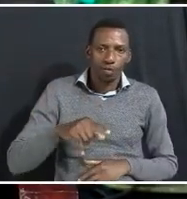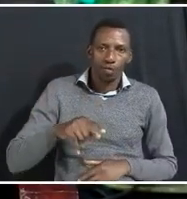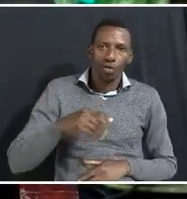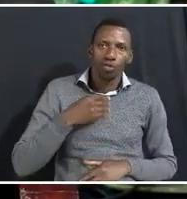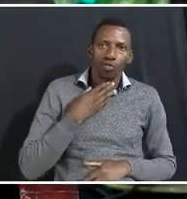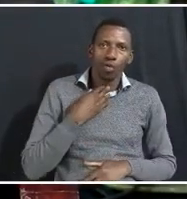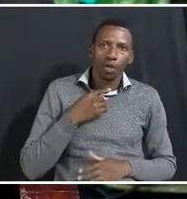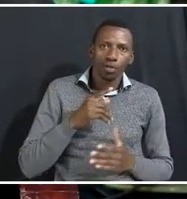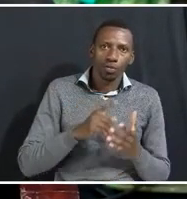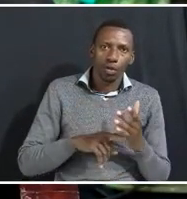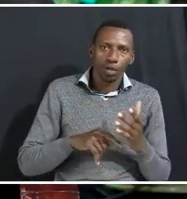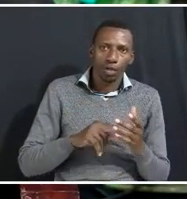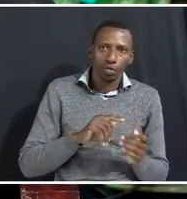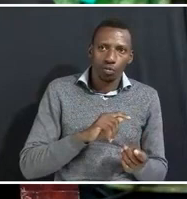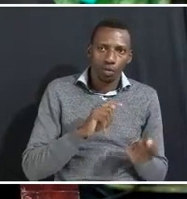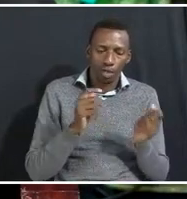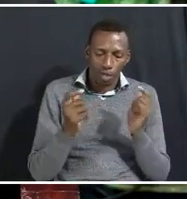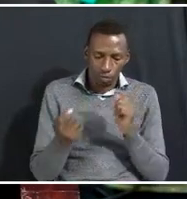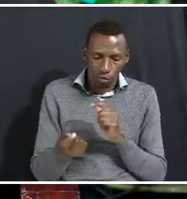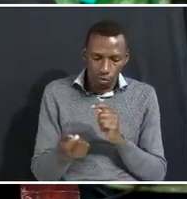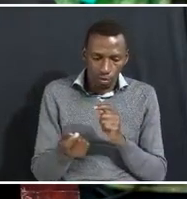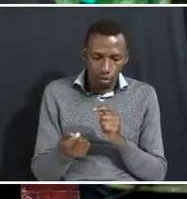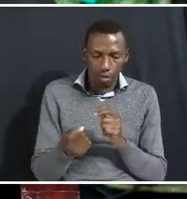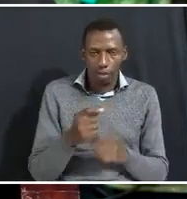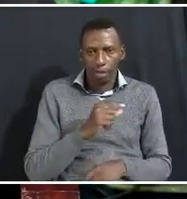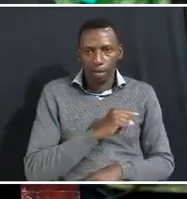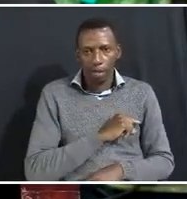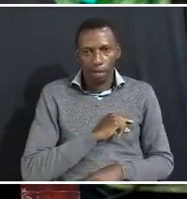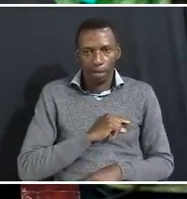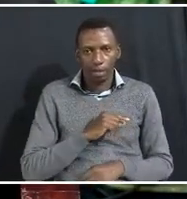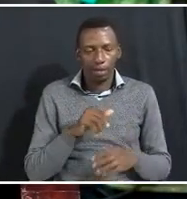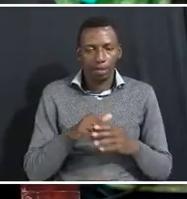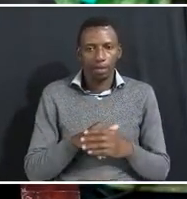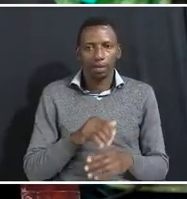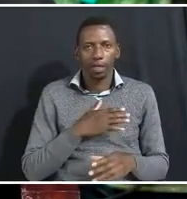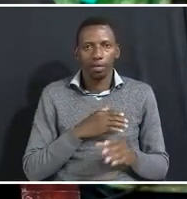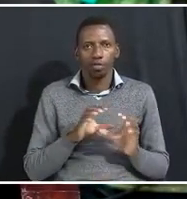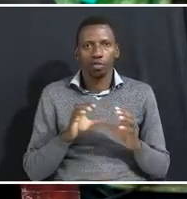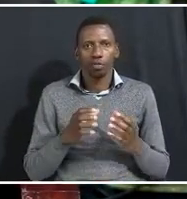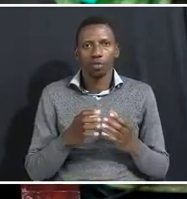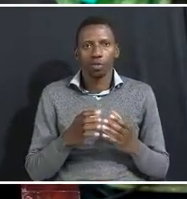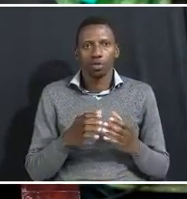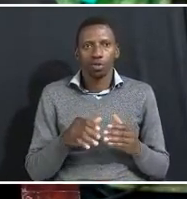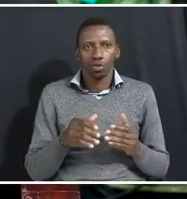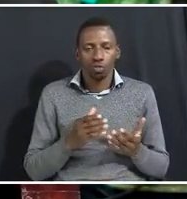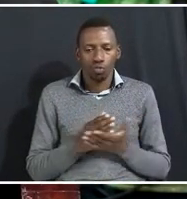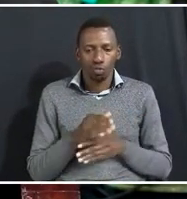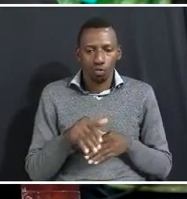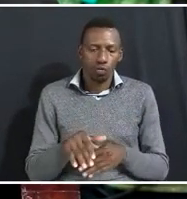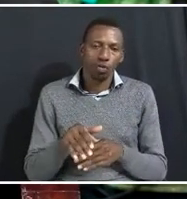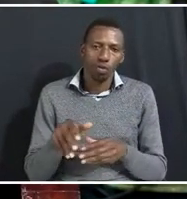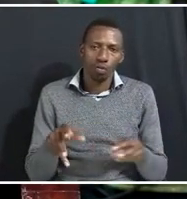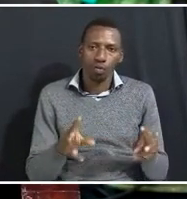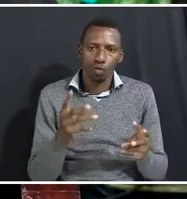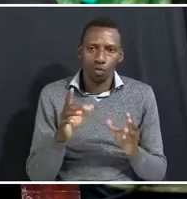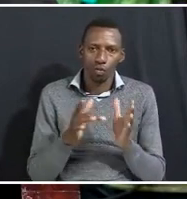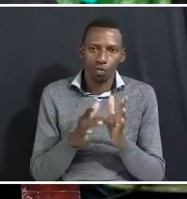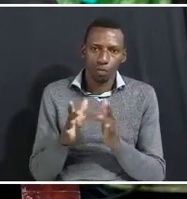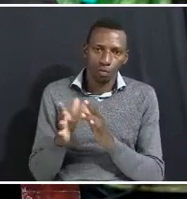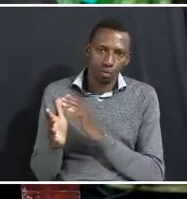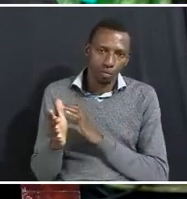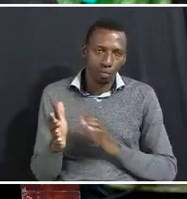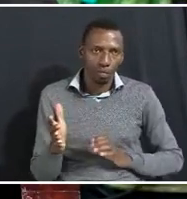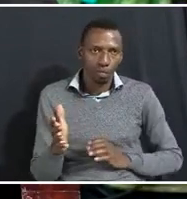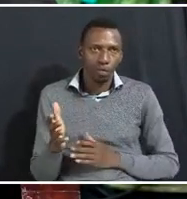be transforming agents in our community by following the method of Jesus Christ to bring